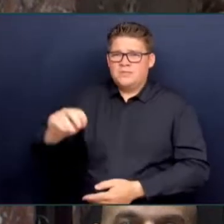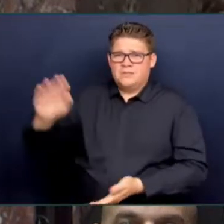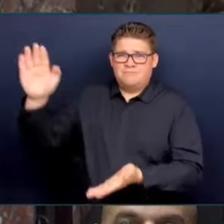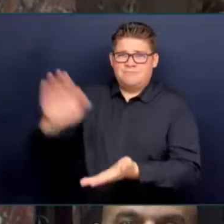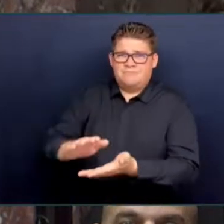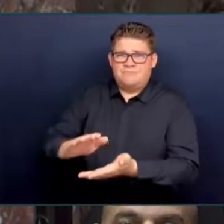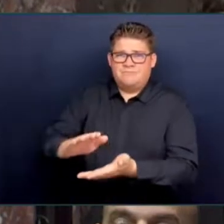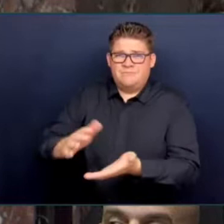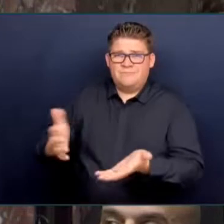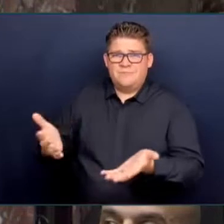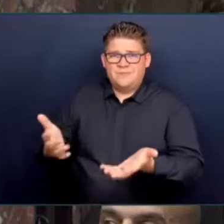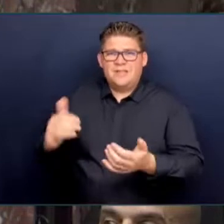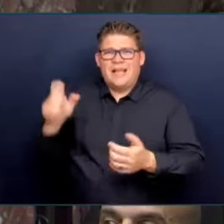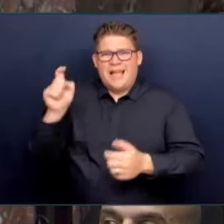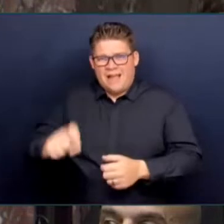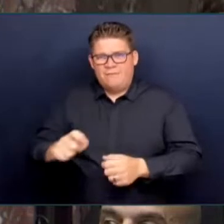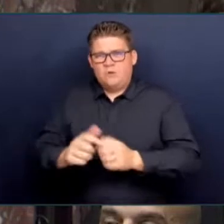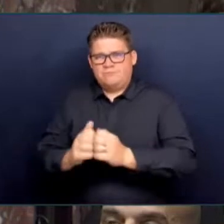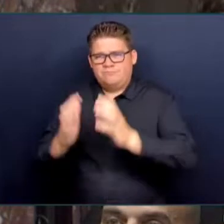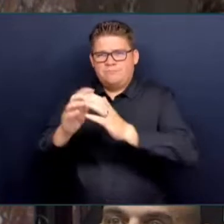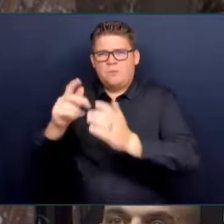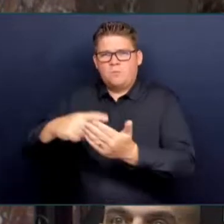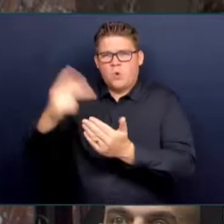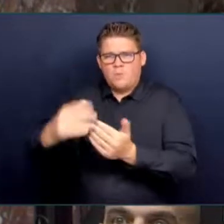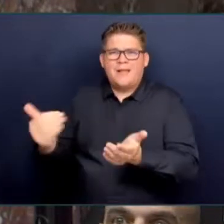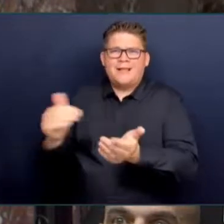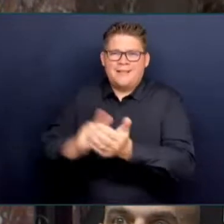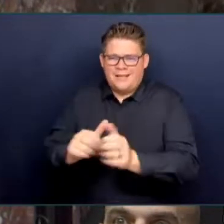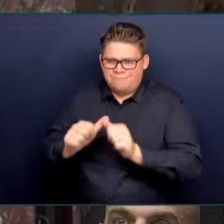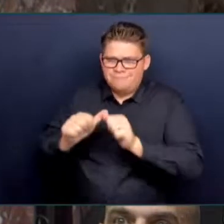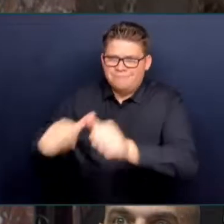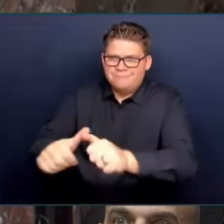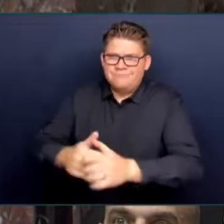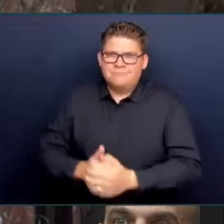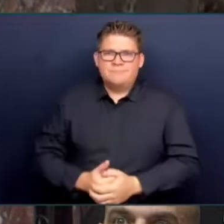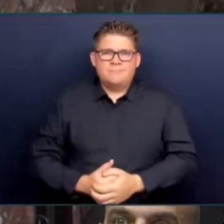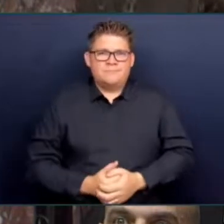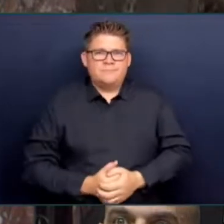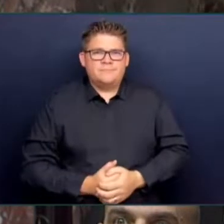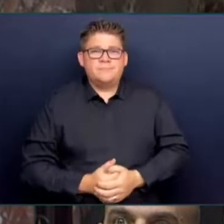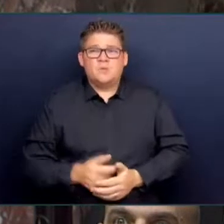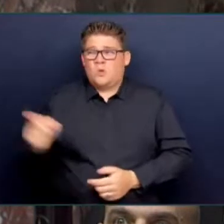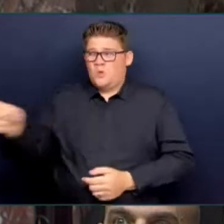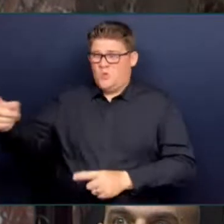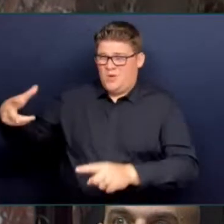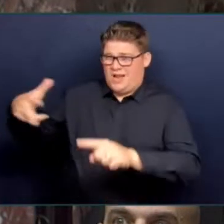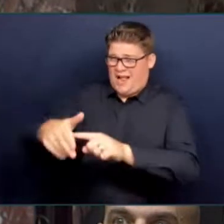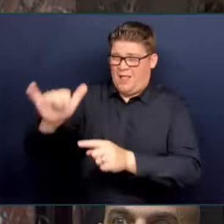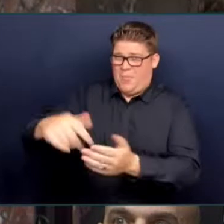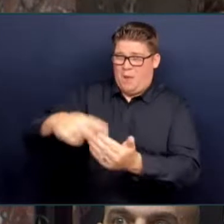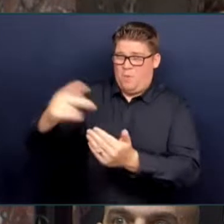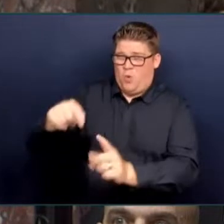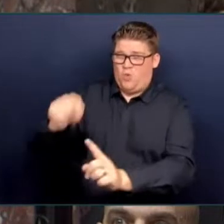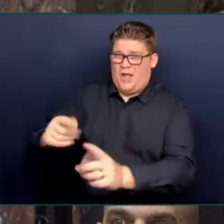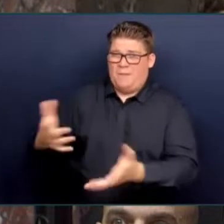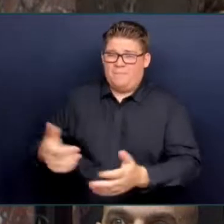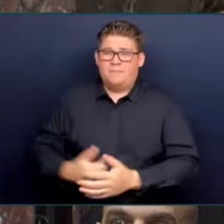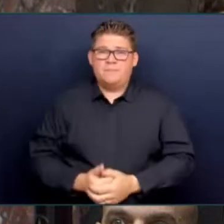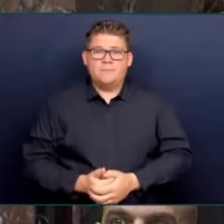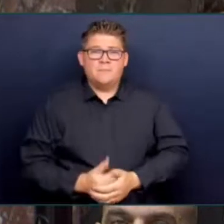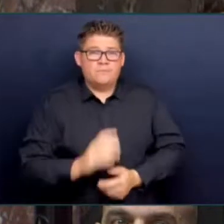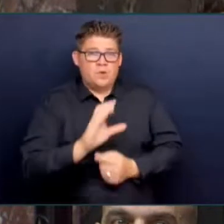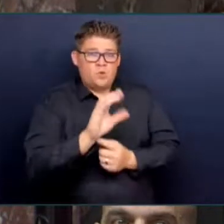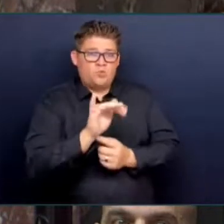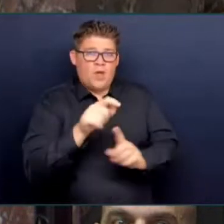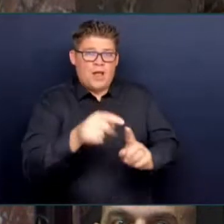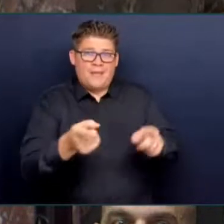and that requires enormous social investments. Investments this government has made and will continue to make. Investments in